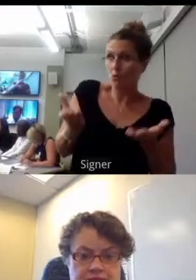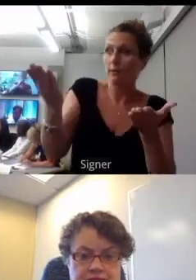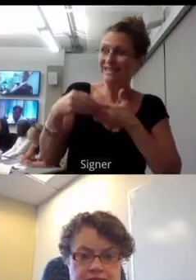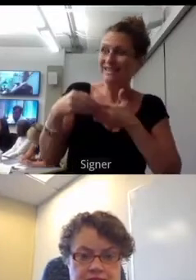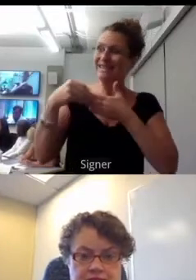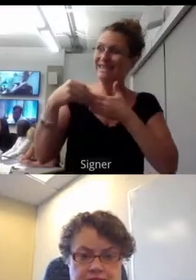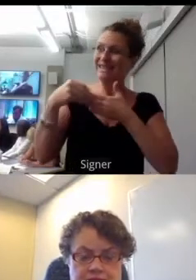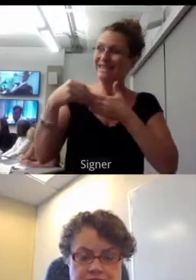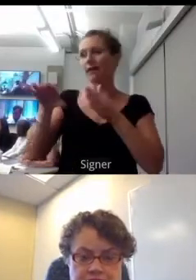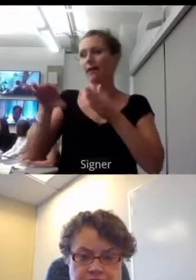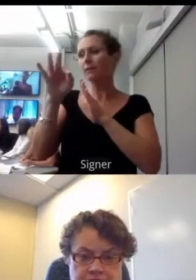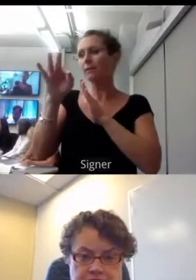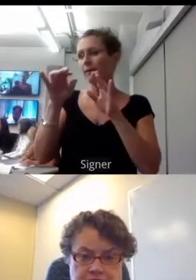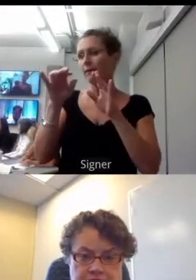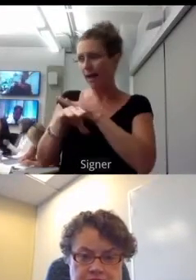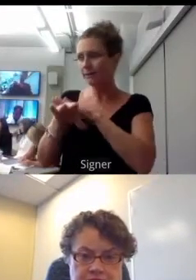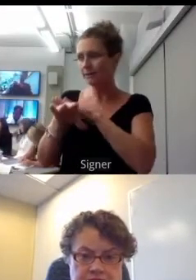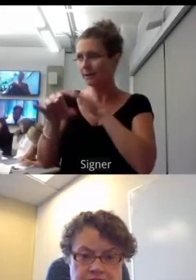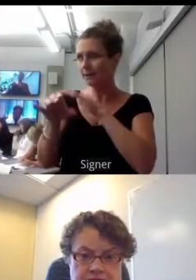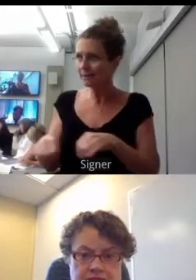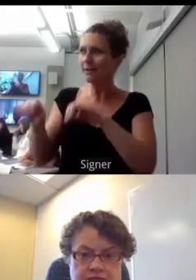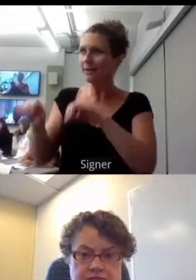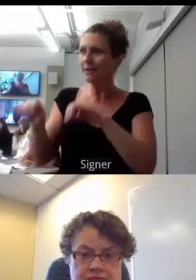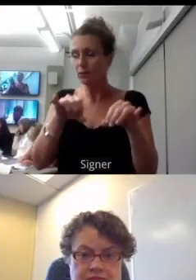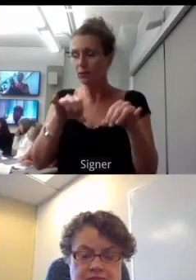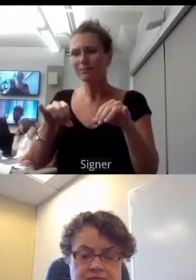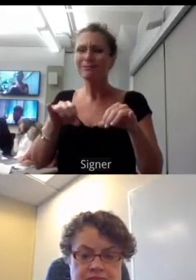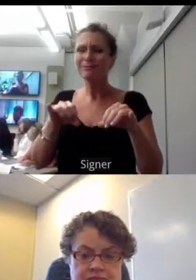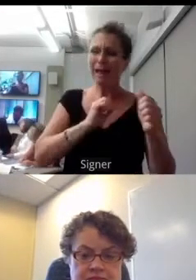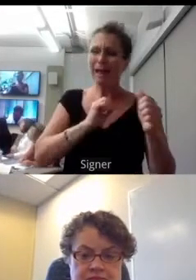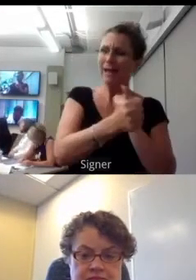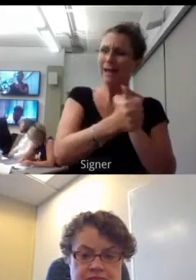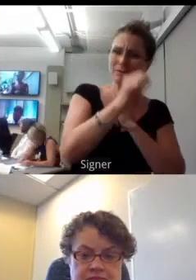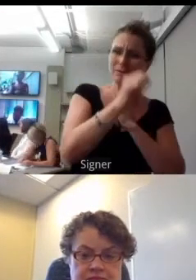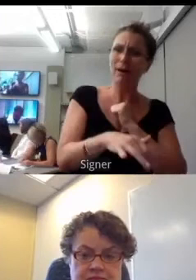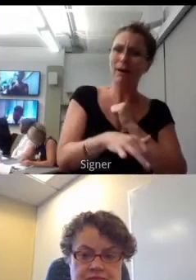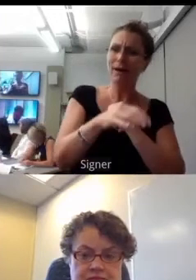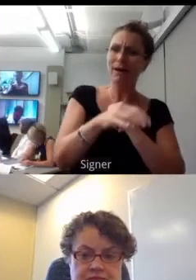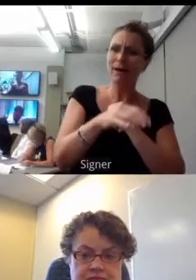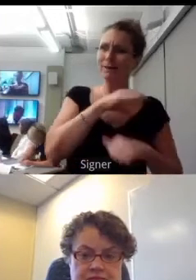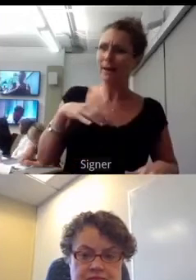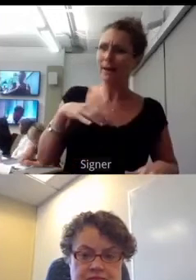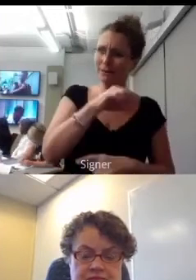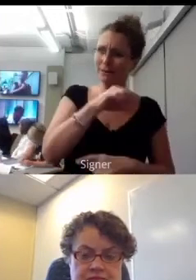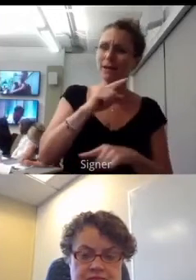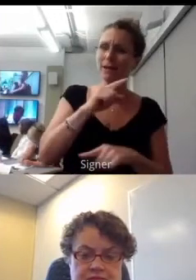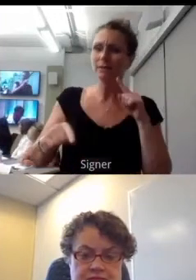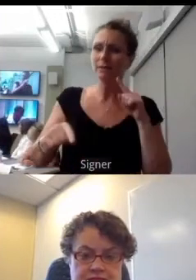by cabinet, of course, but to make the development of those standards under one roof, but independent of